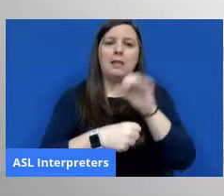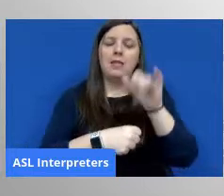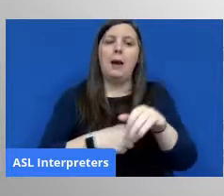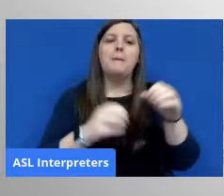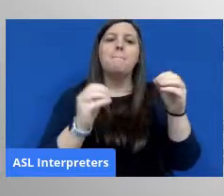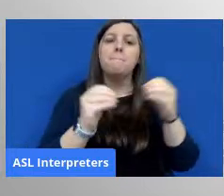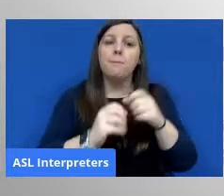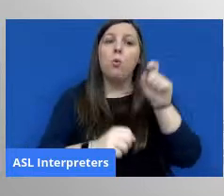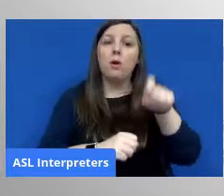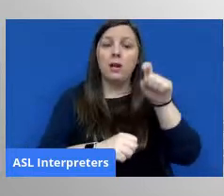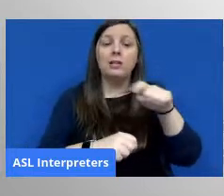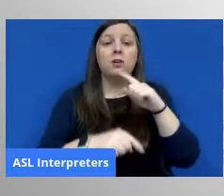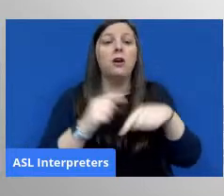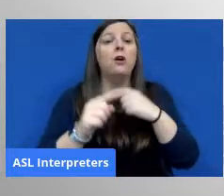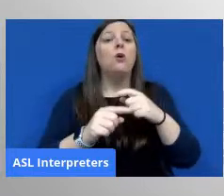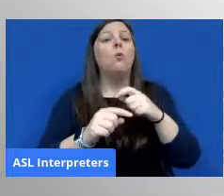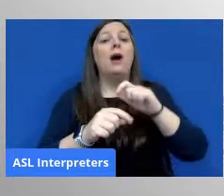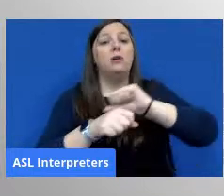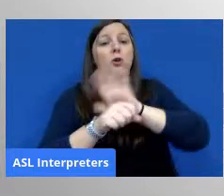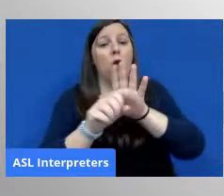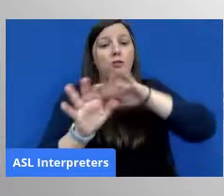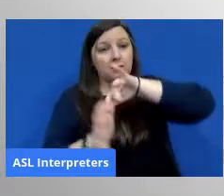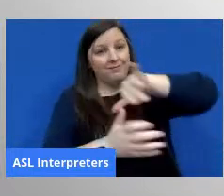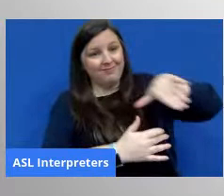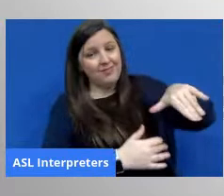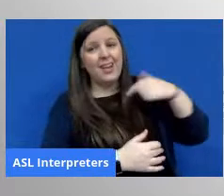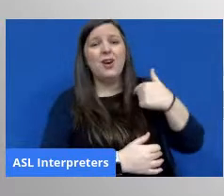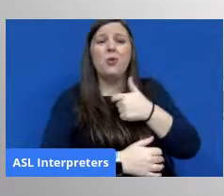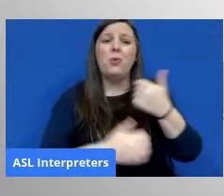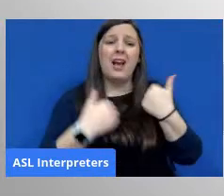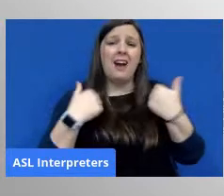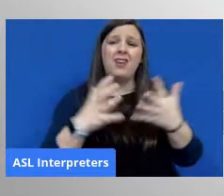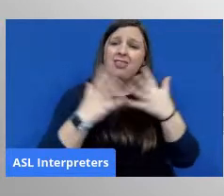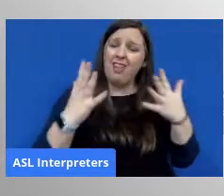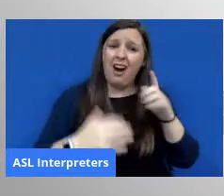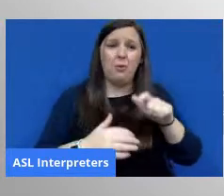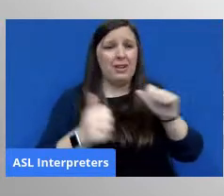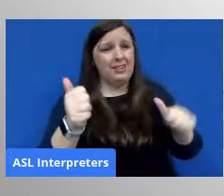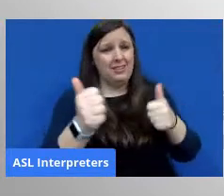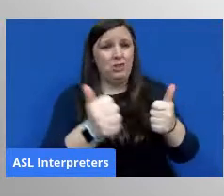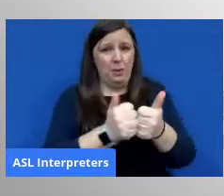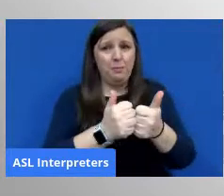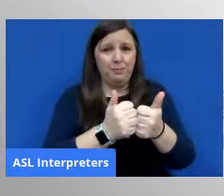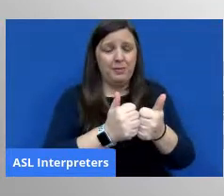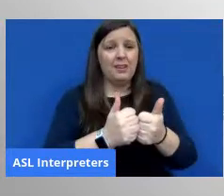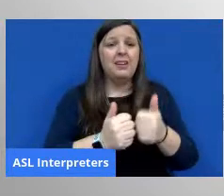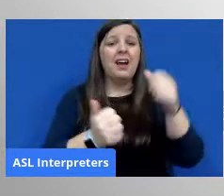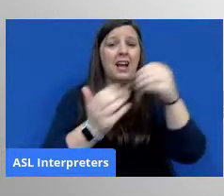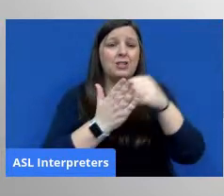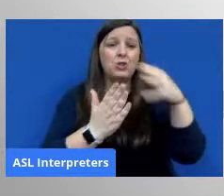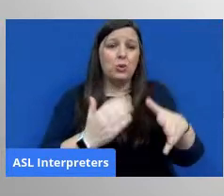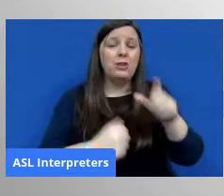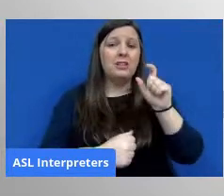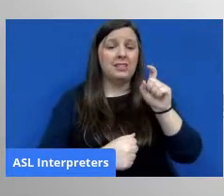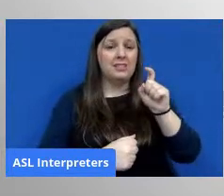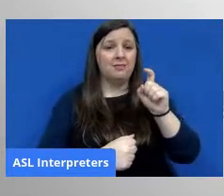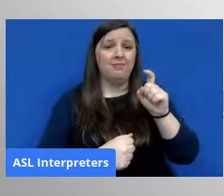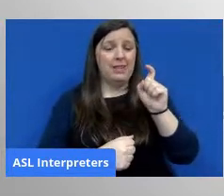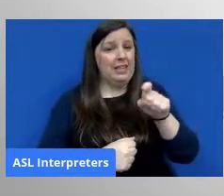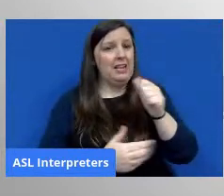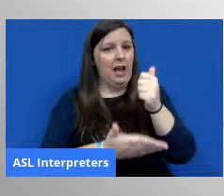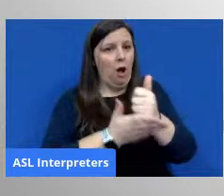of catching up to do. And our students need have a whole lot of catching up to do, both socially,